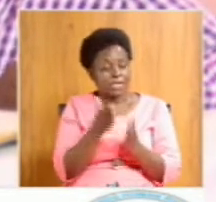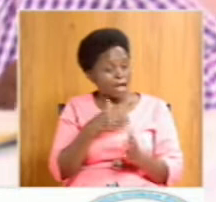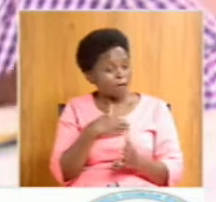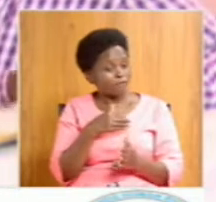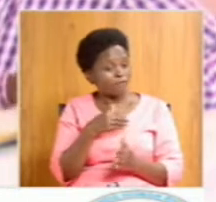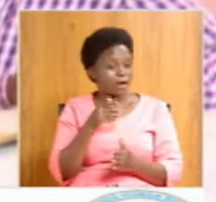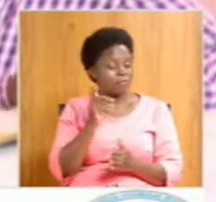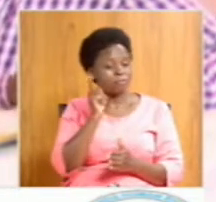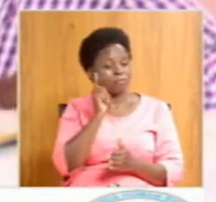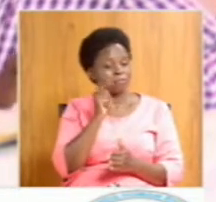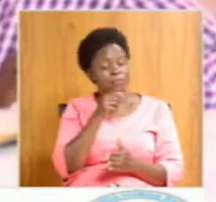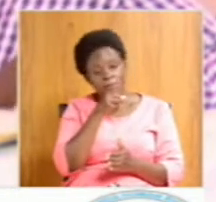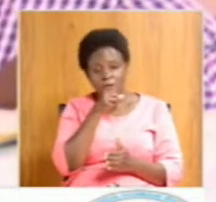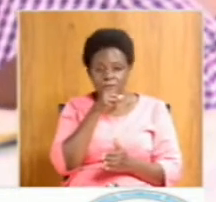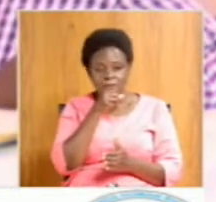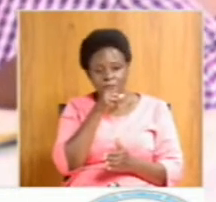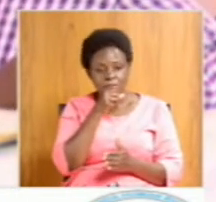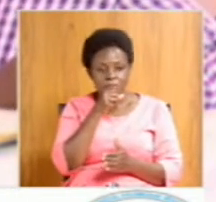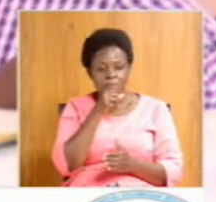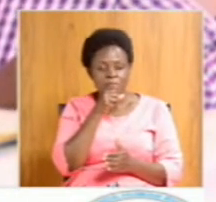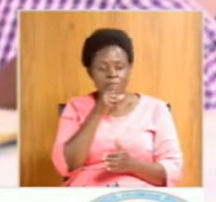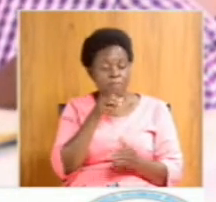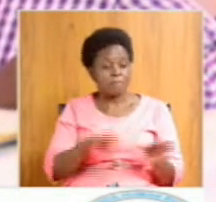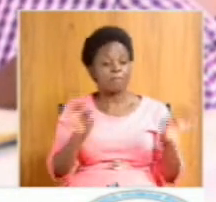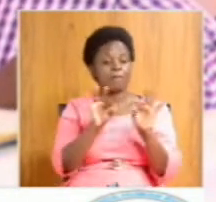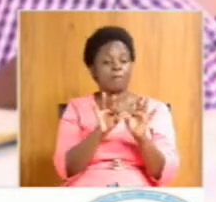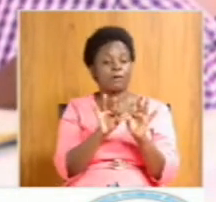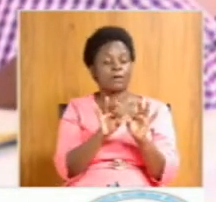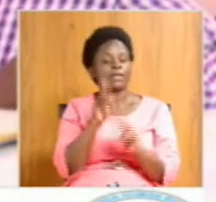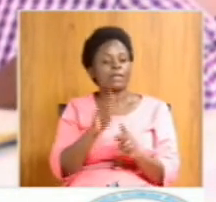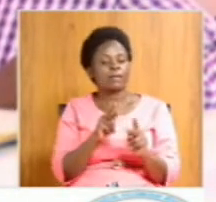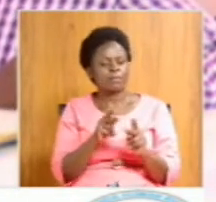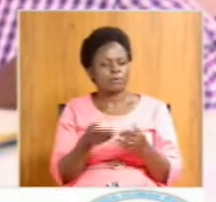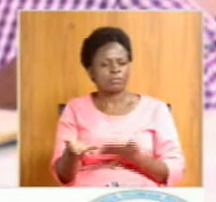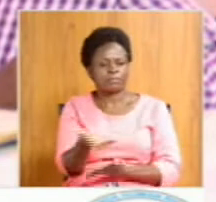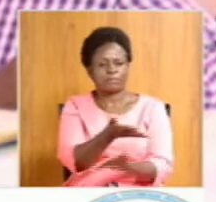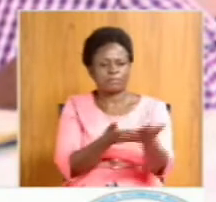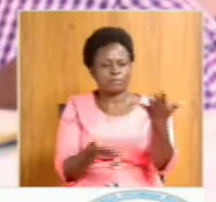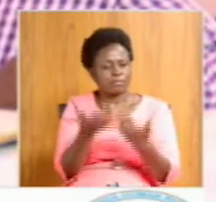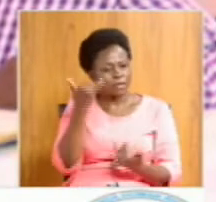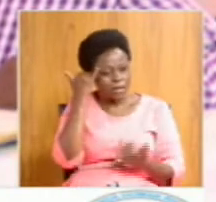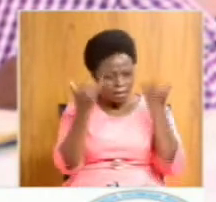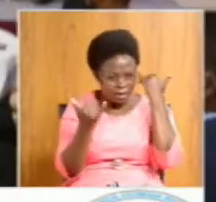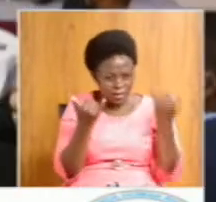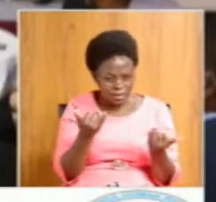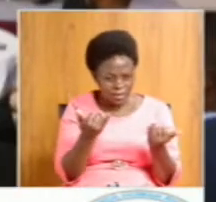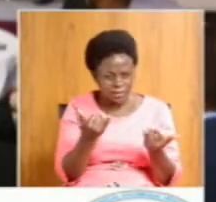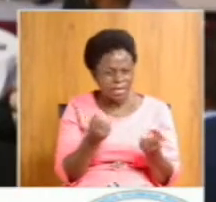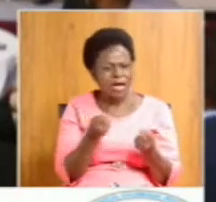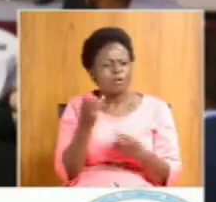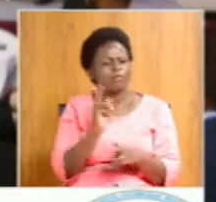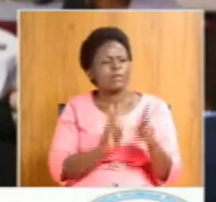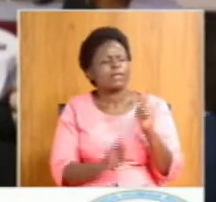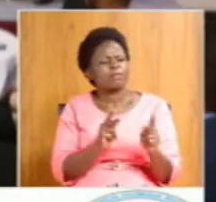going through. So it is very important for people to exchange ideas. How many